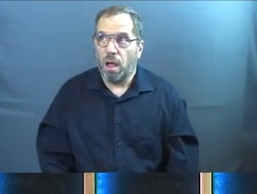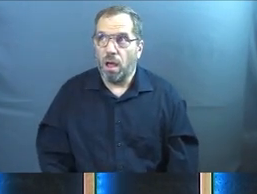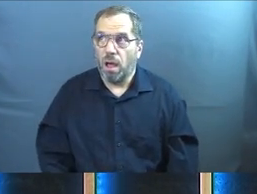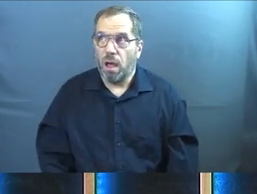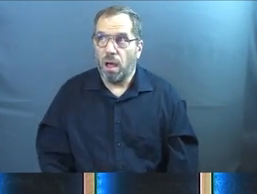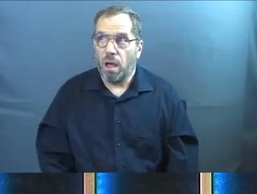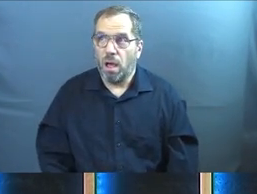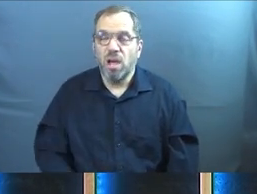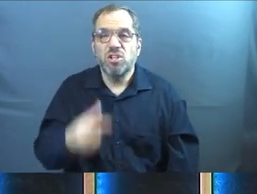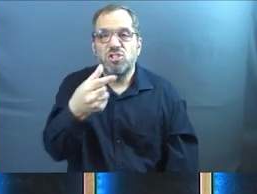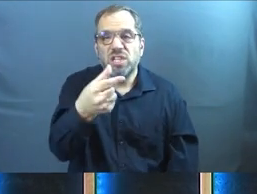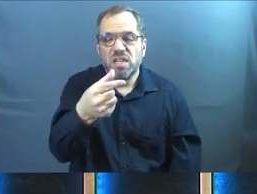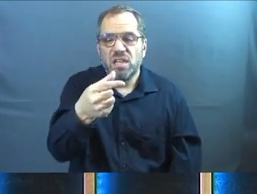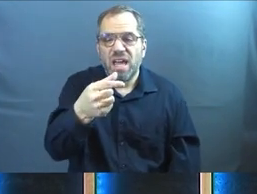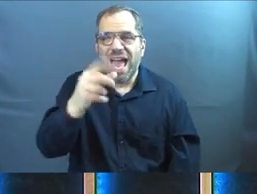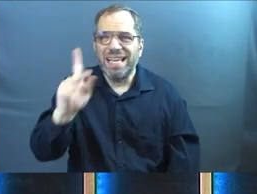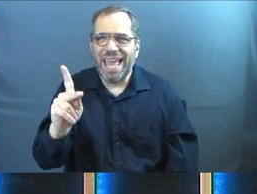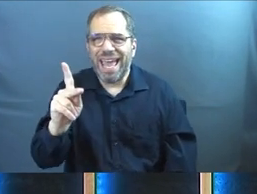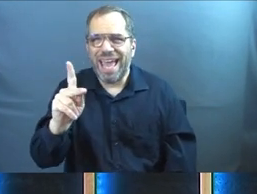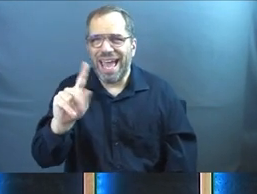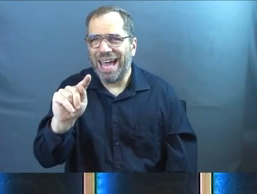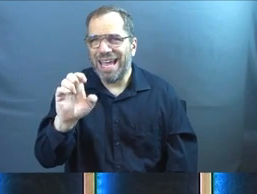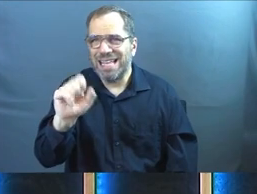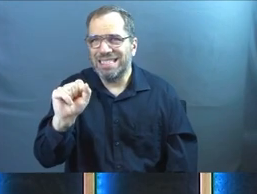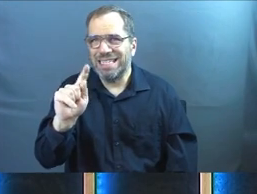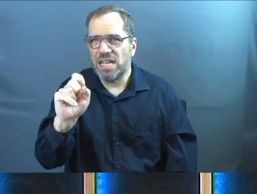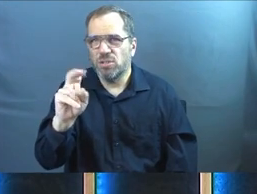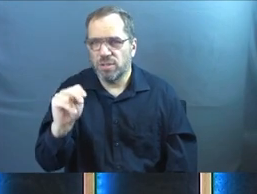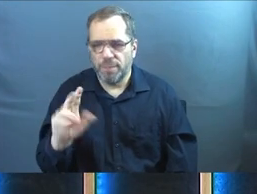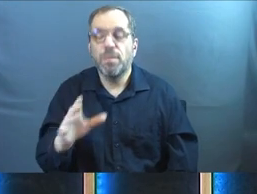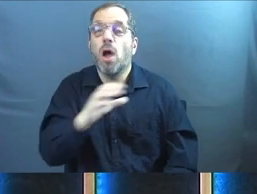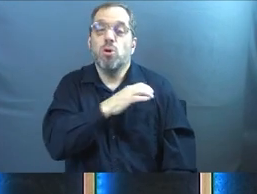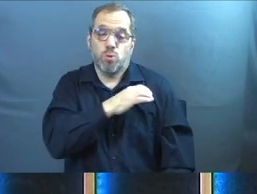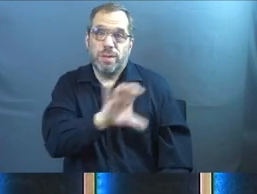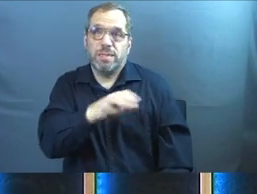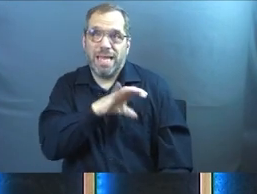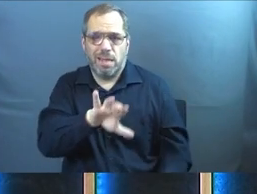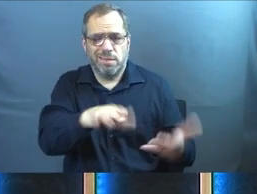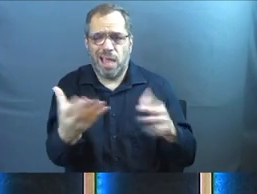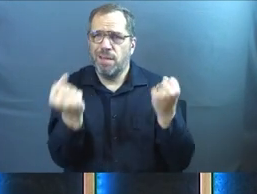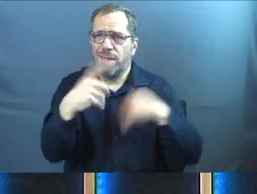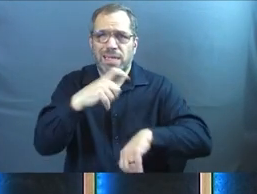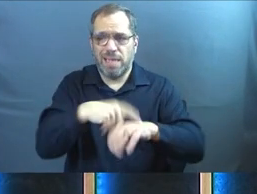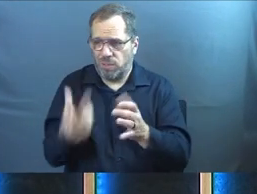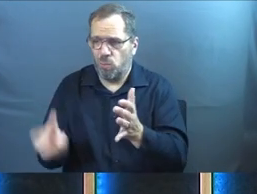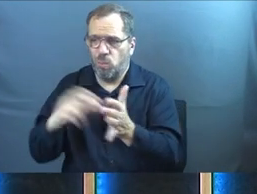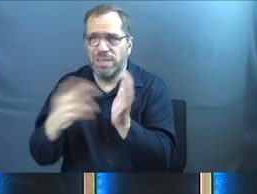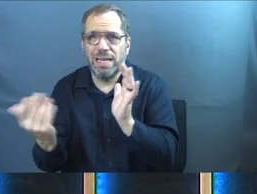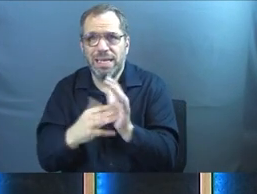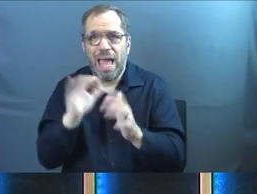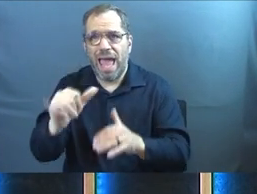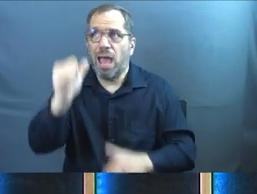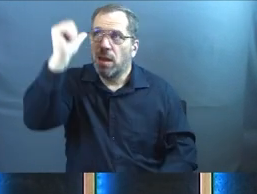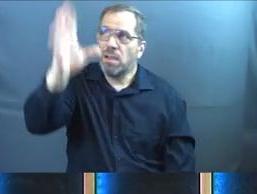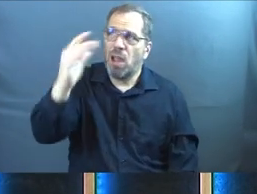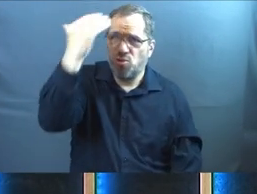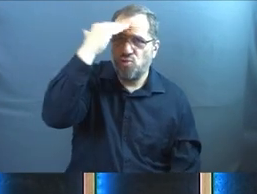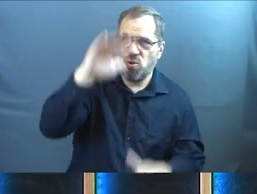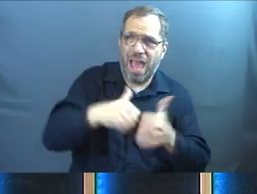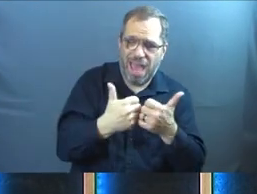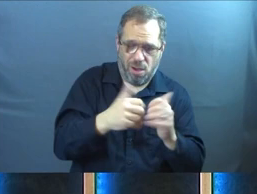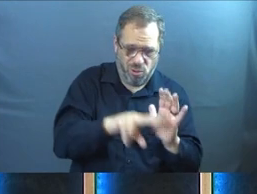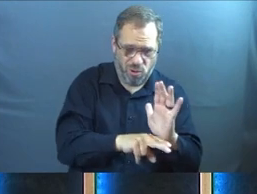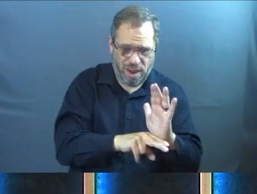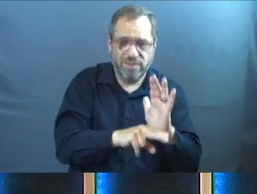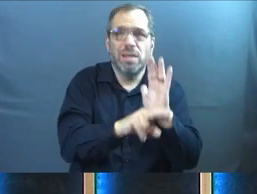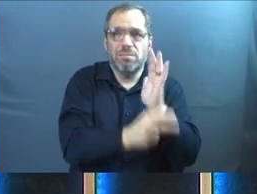G.K. Chesterton, one of my favorite authors, said this, Christianity has died many times and risen again, for it had a God that knew the way out of the